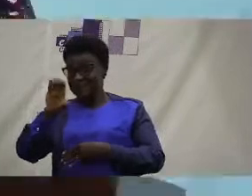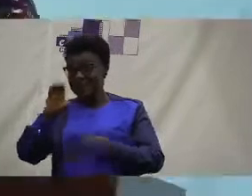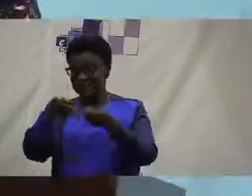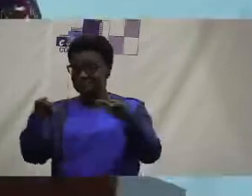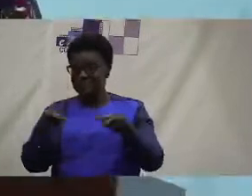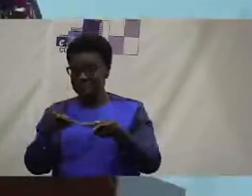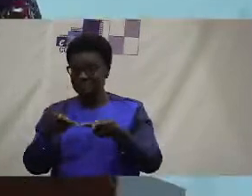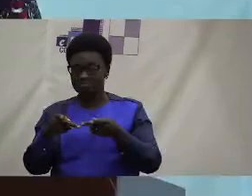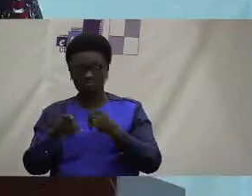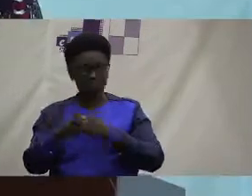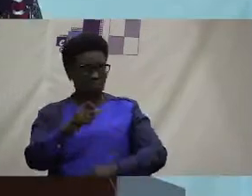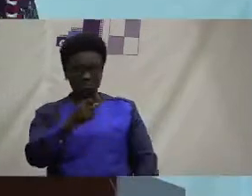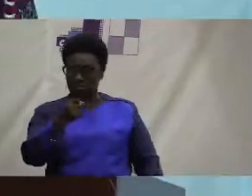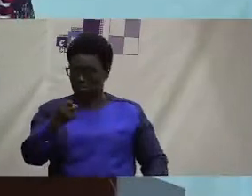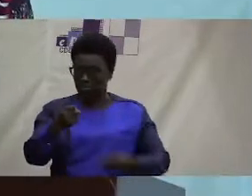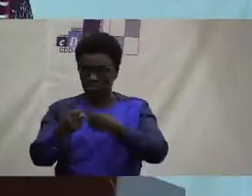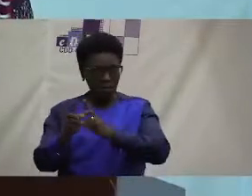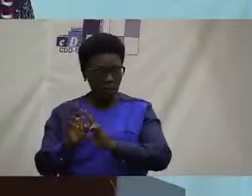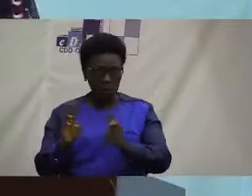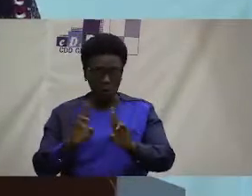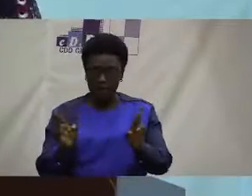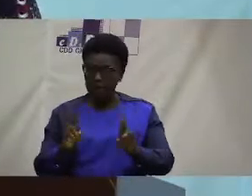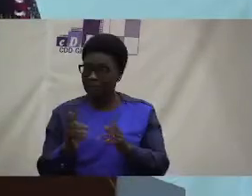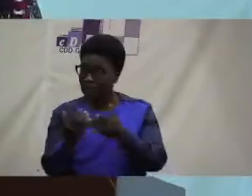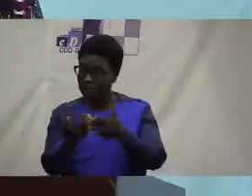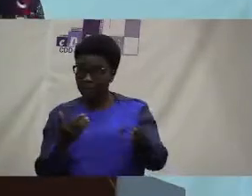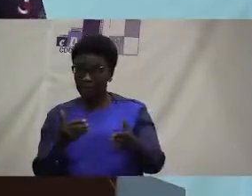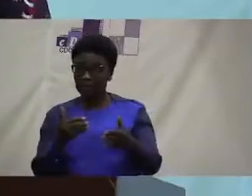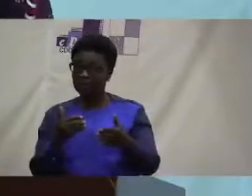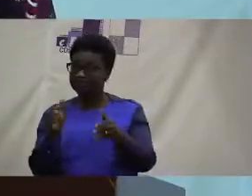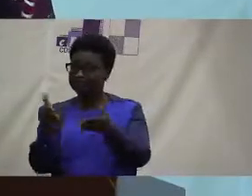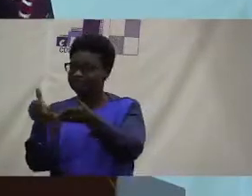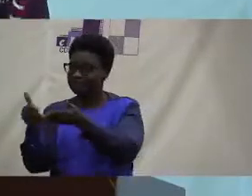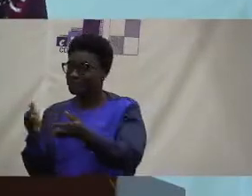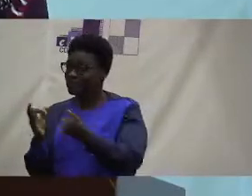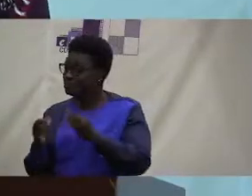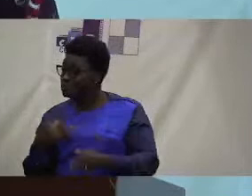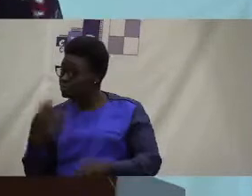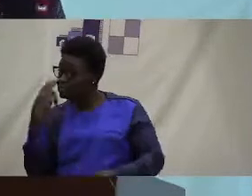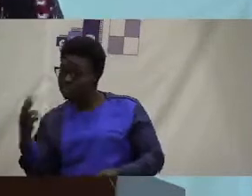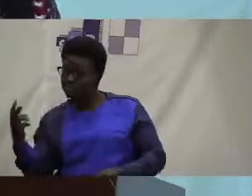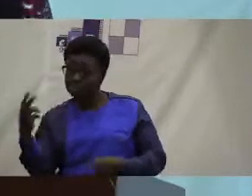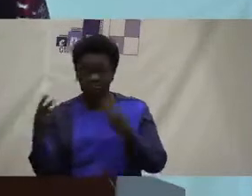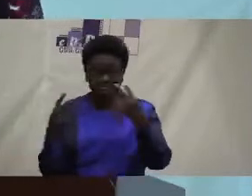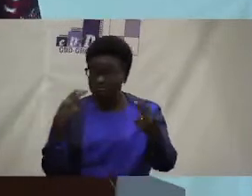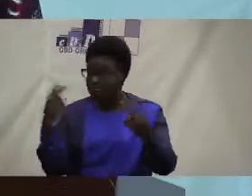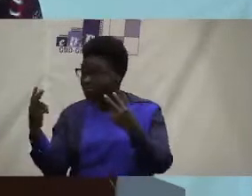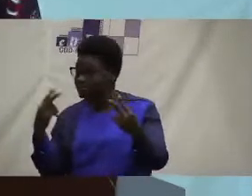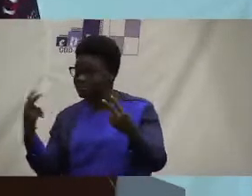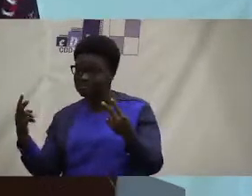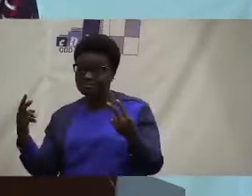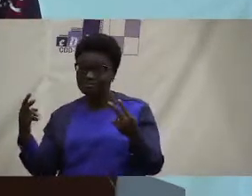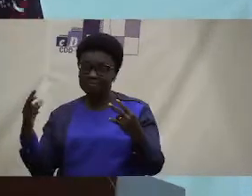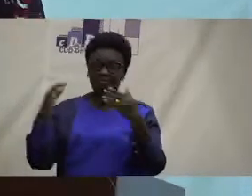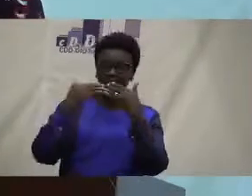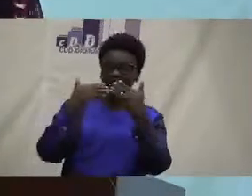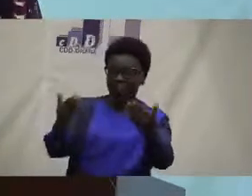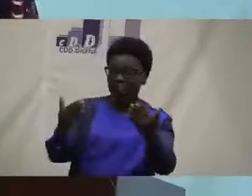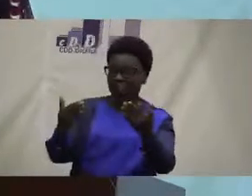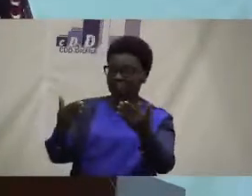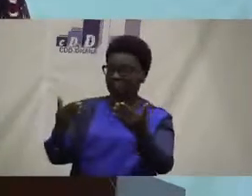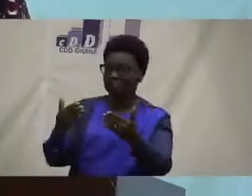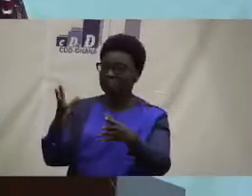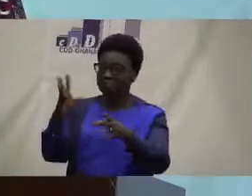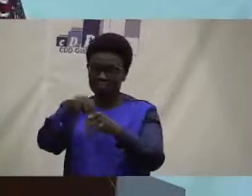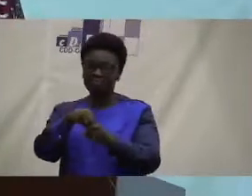quickly do some acknowledgements. If I haven't seen you, I have seen you. Please, thank you very much for being a